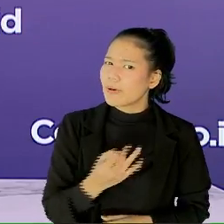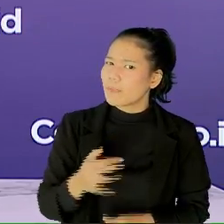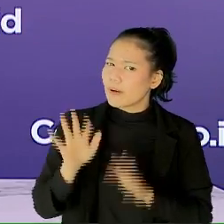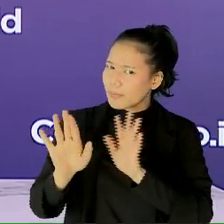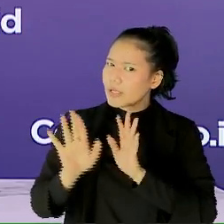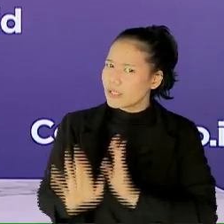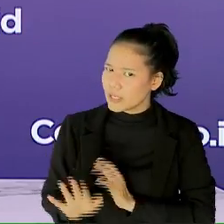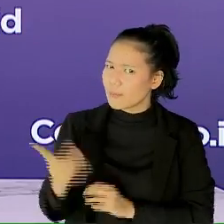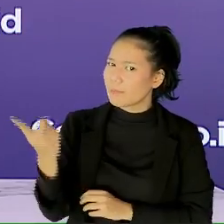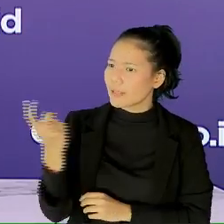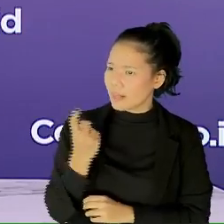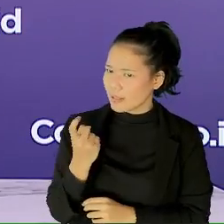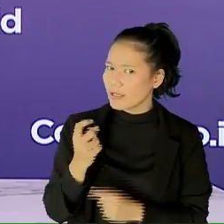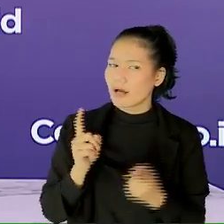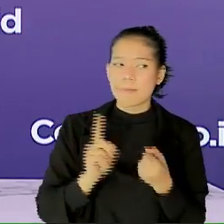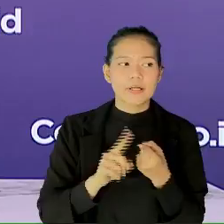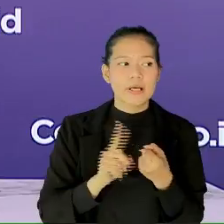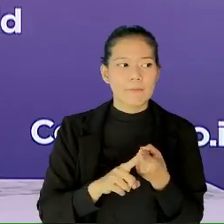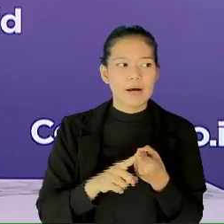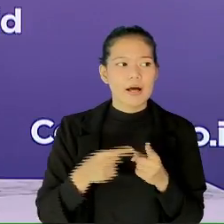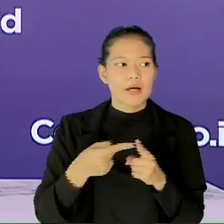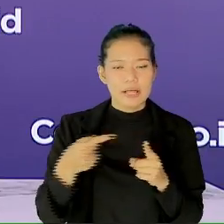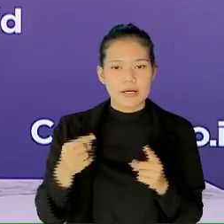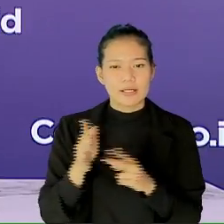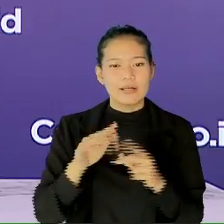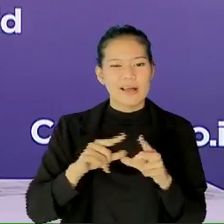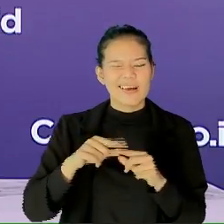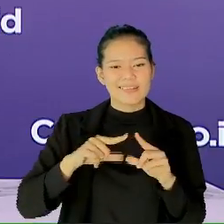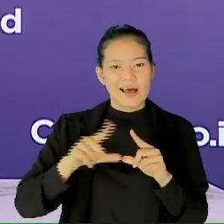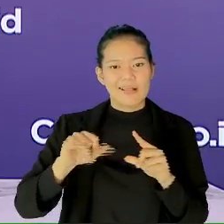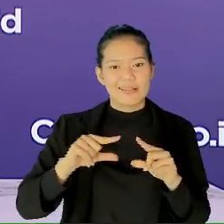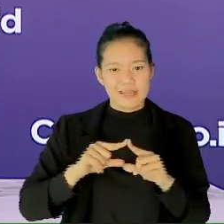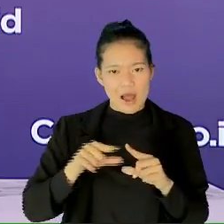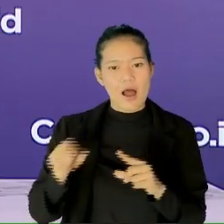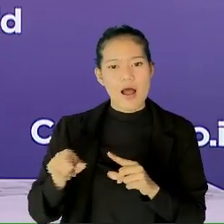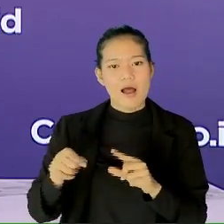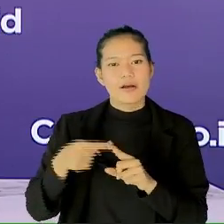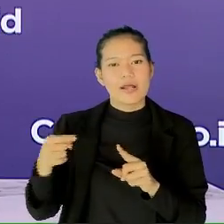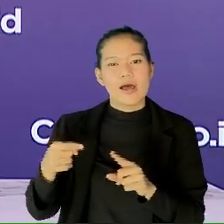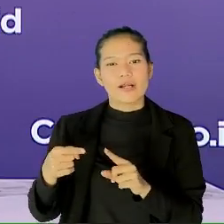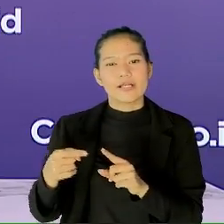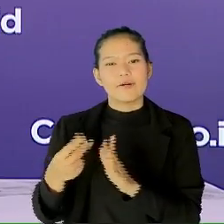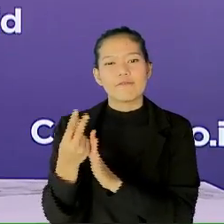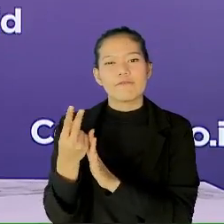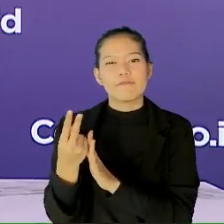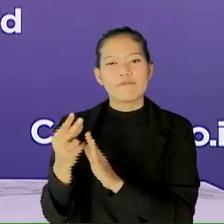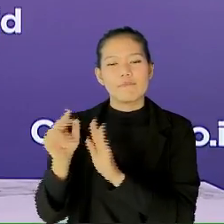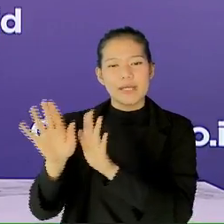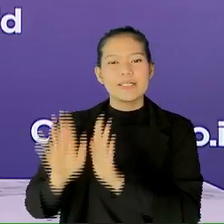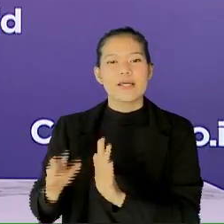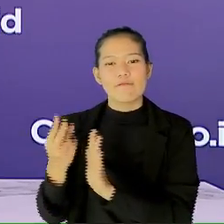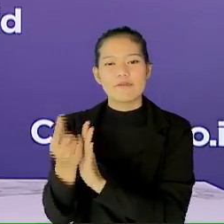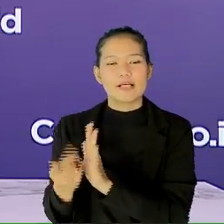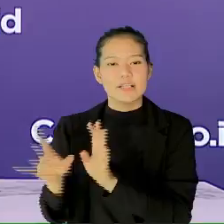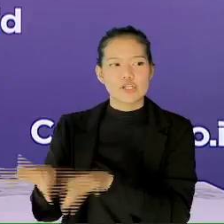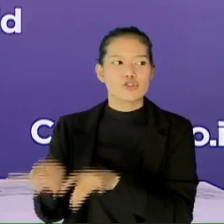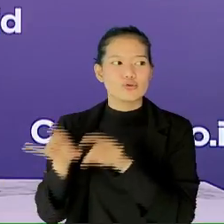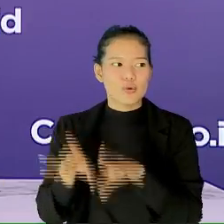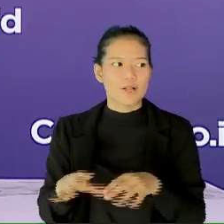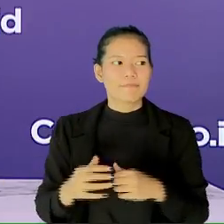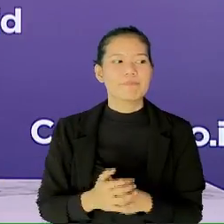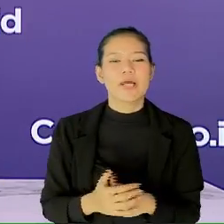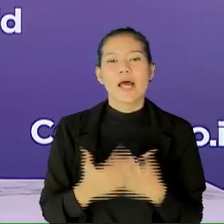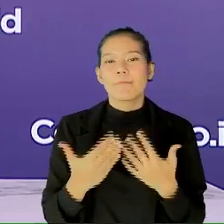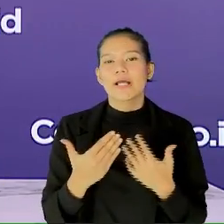media. The first question is from Natalia Santi, Australian Financial Review. How is the planned